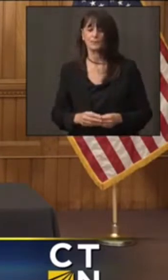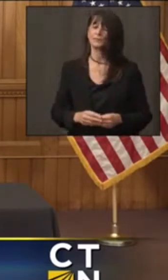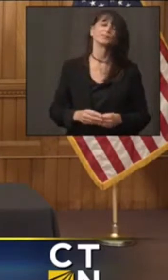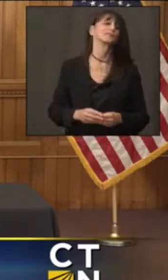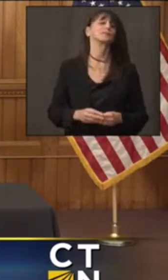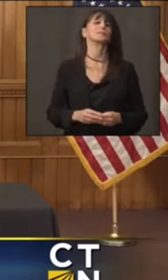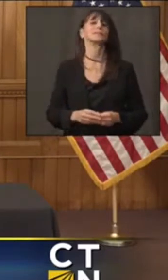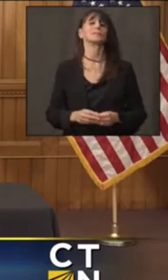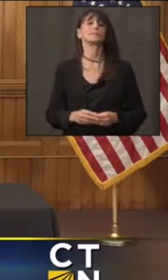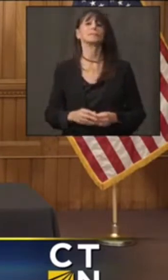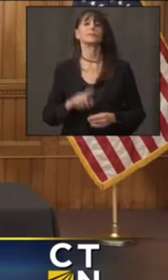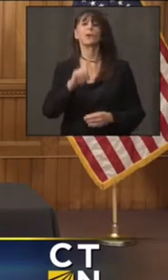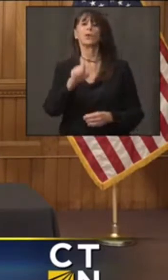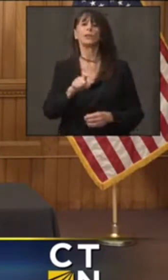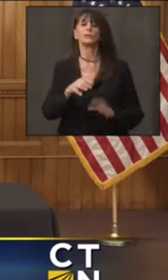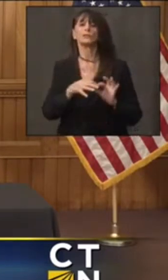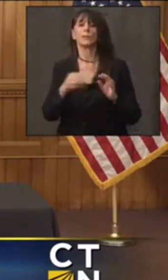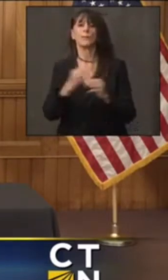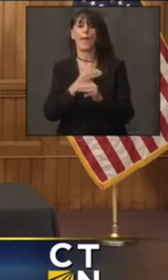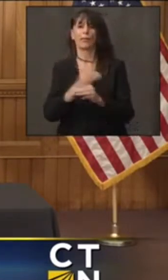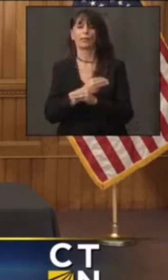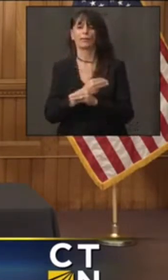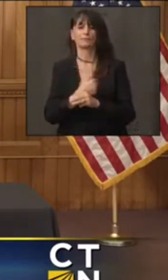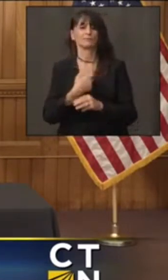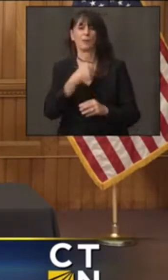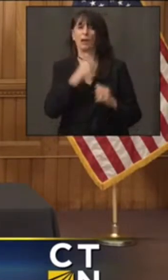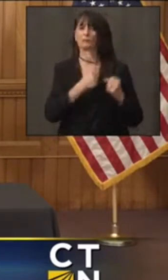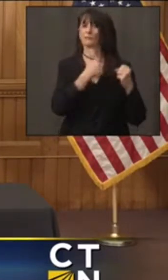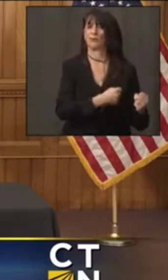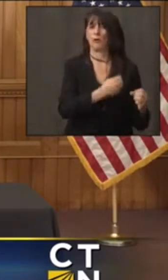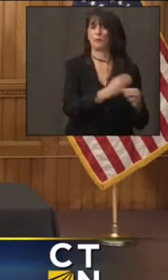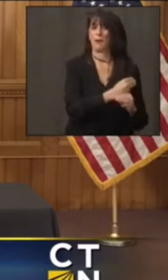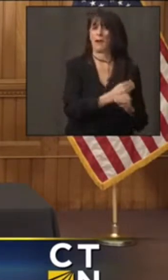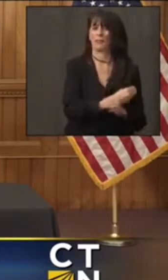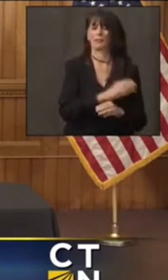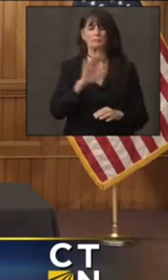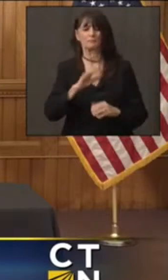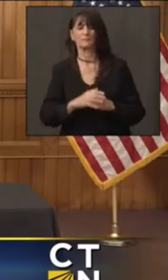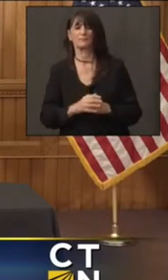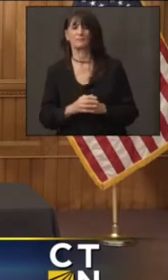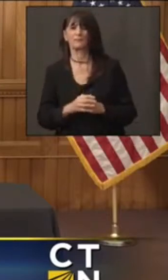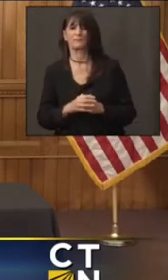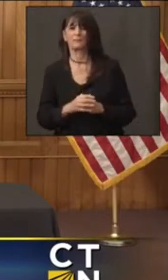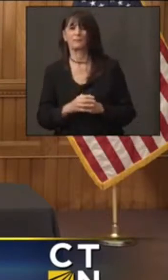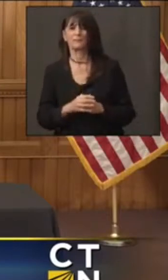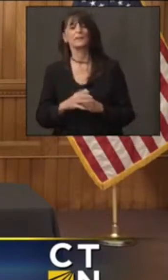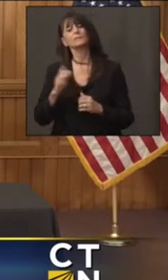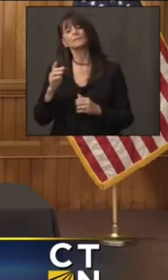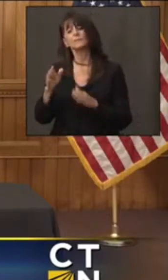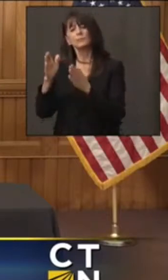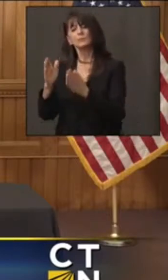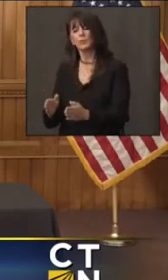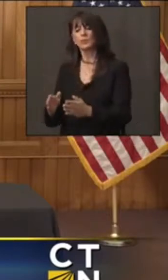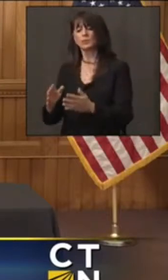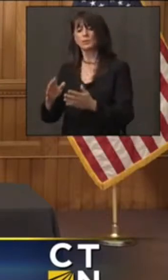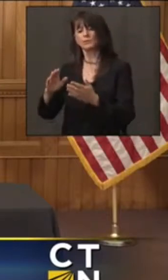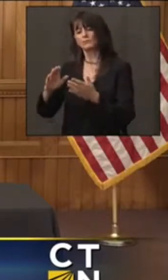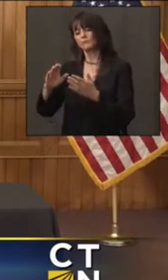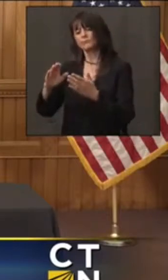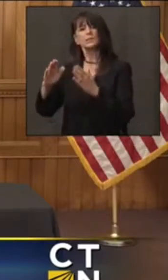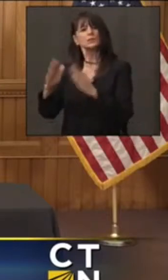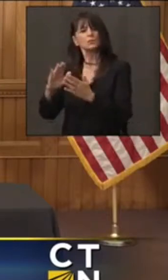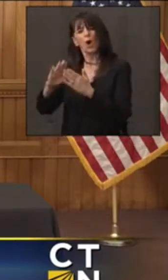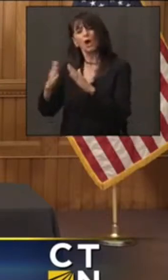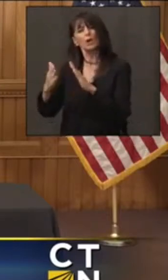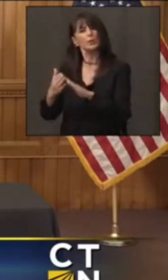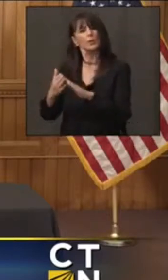and it's arguably not my strong suit. Can you please explain how a resident of a small community, like, say, a Canterbury, how do they